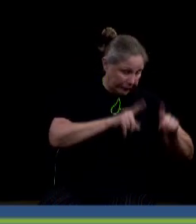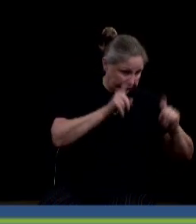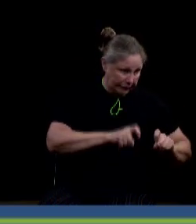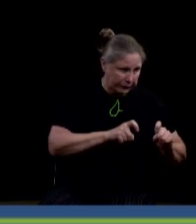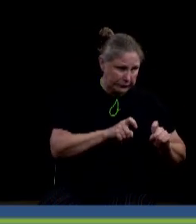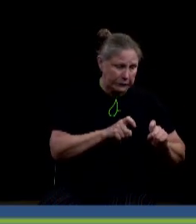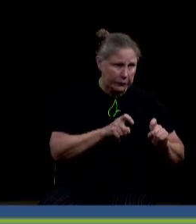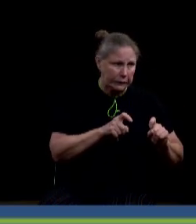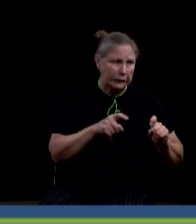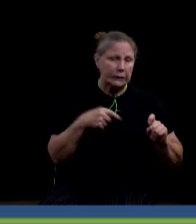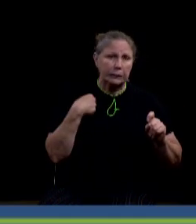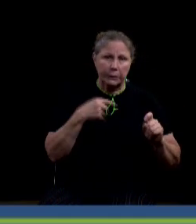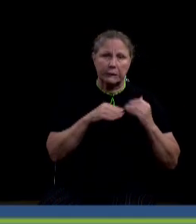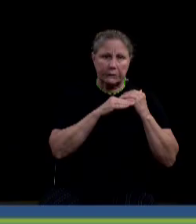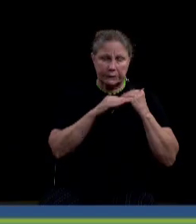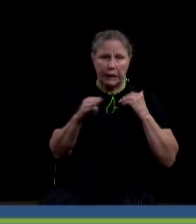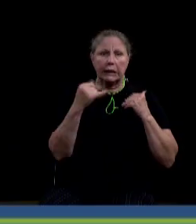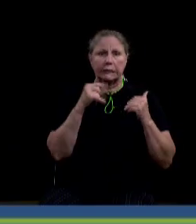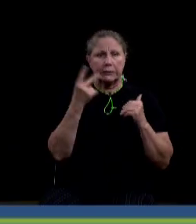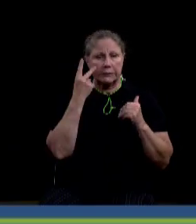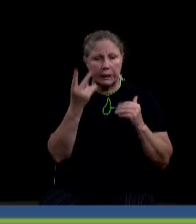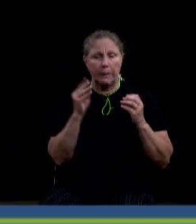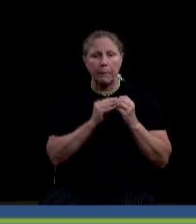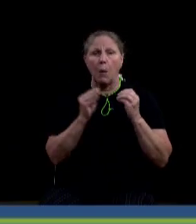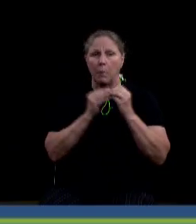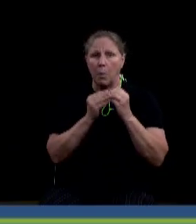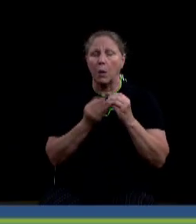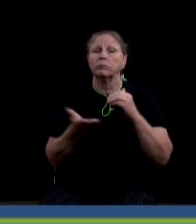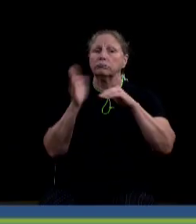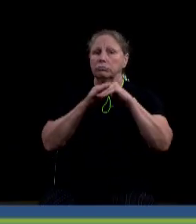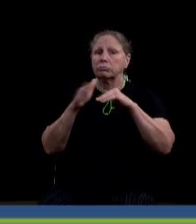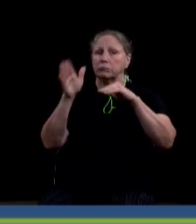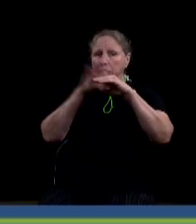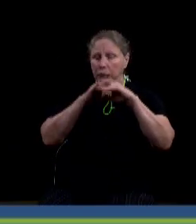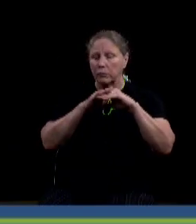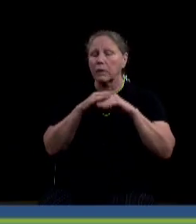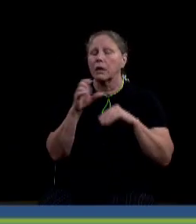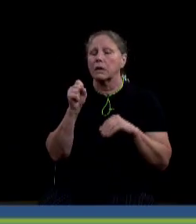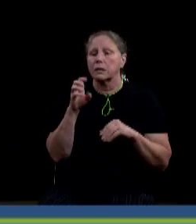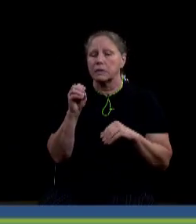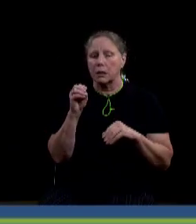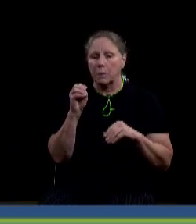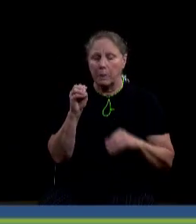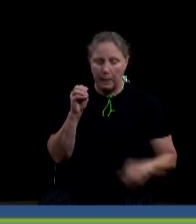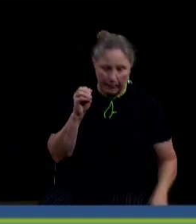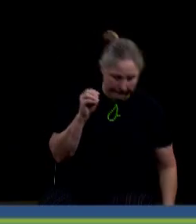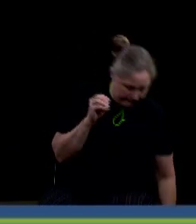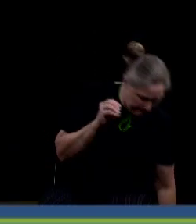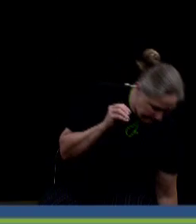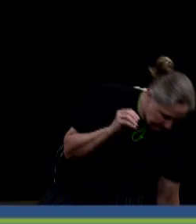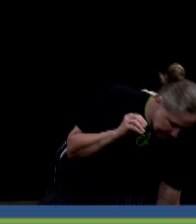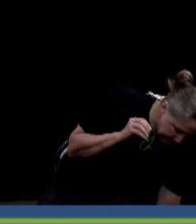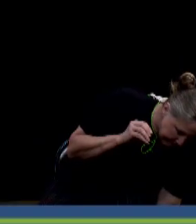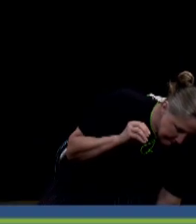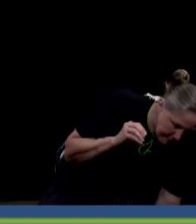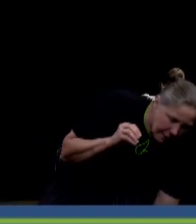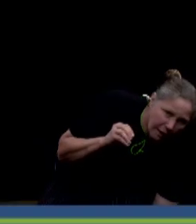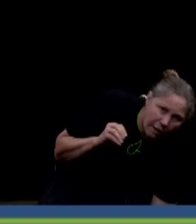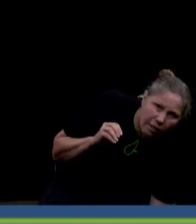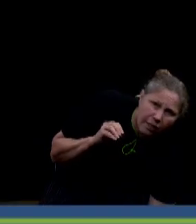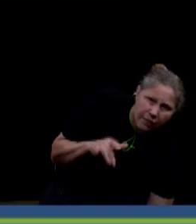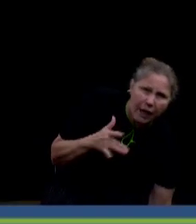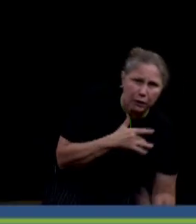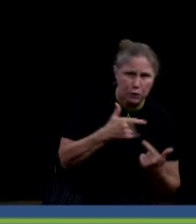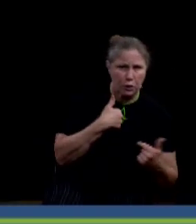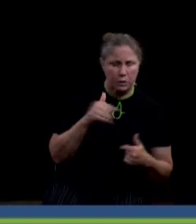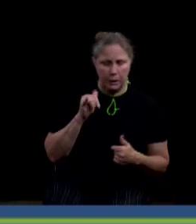more increases. And so that's alarming to me. But the other question that I had, Dr. Gray, is